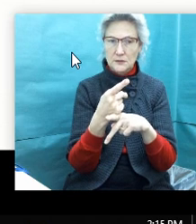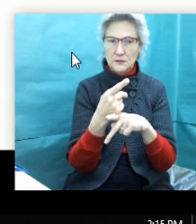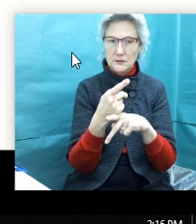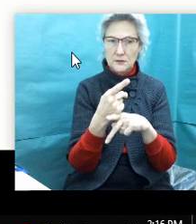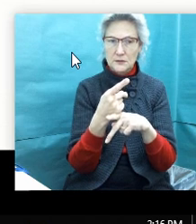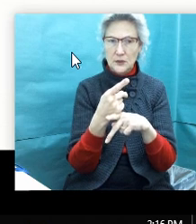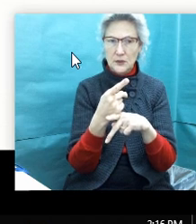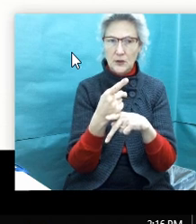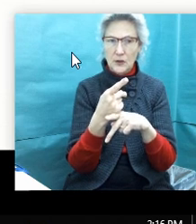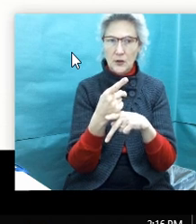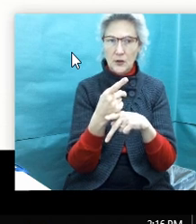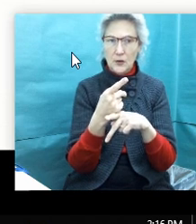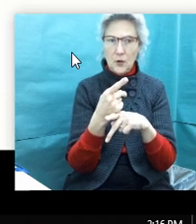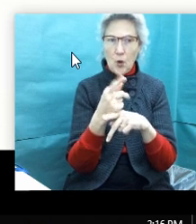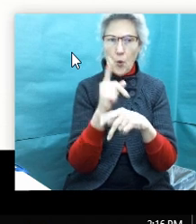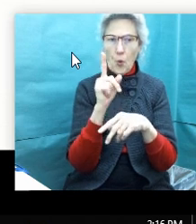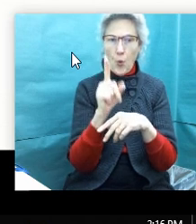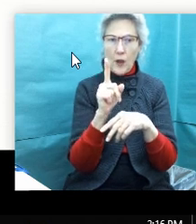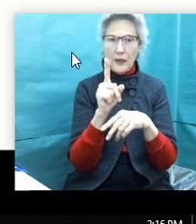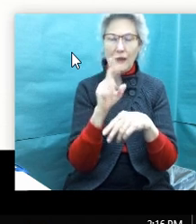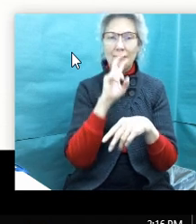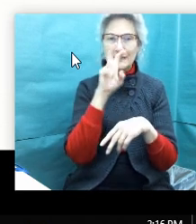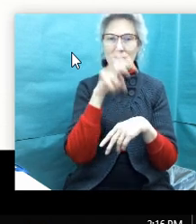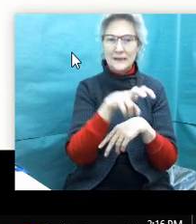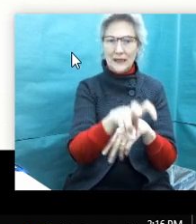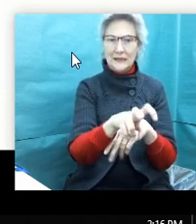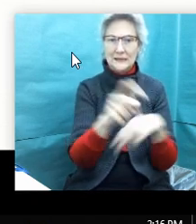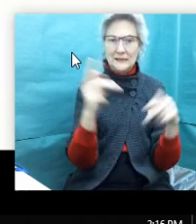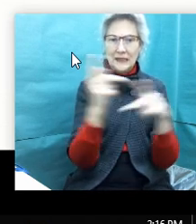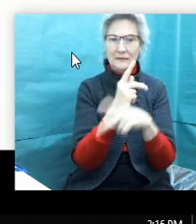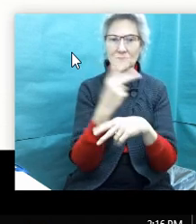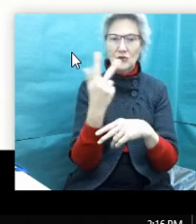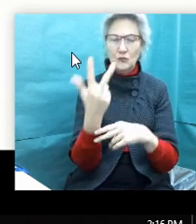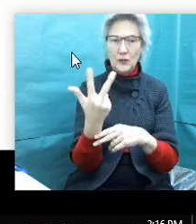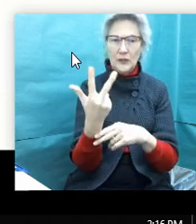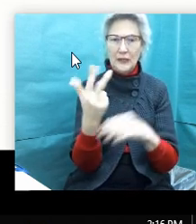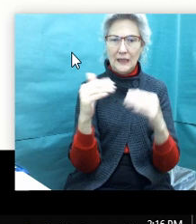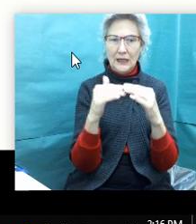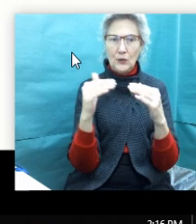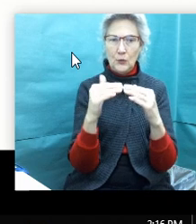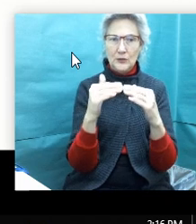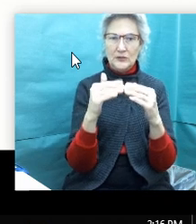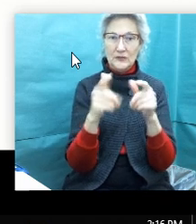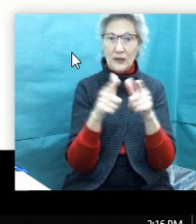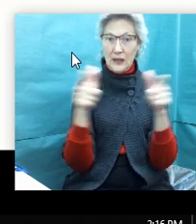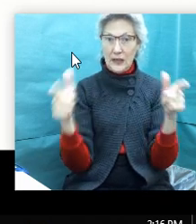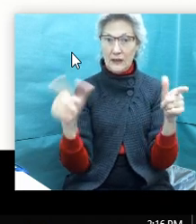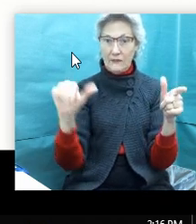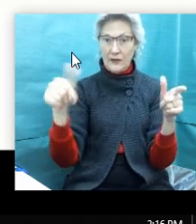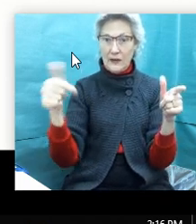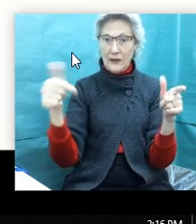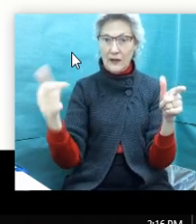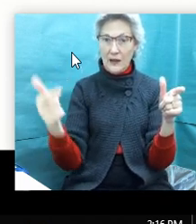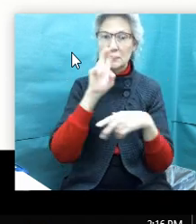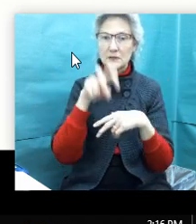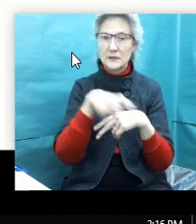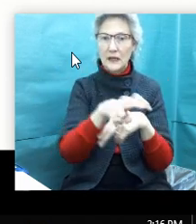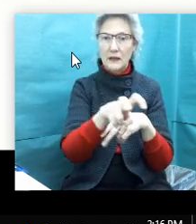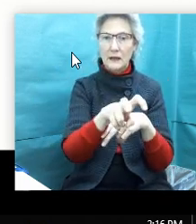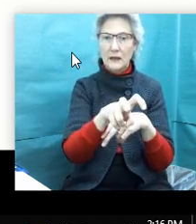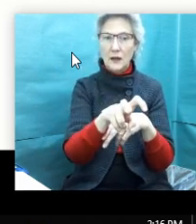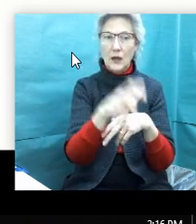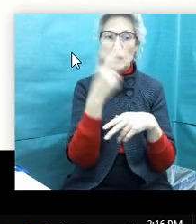we're doing one of the snakes times 3 equals the length of another snake. So looking at